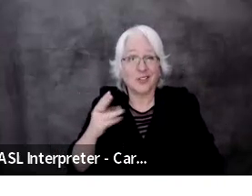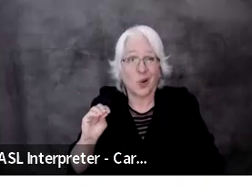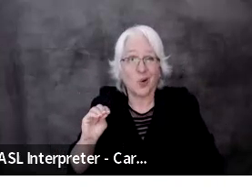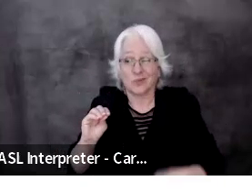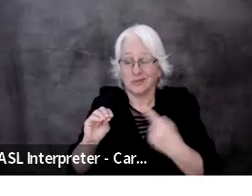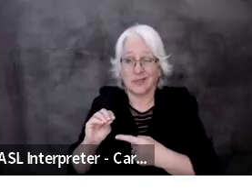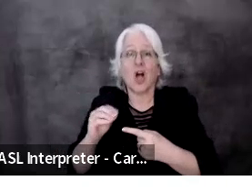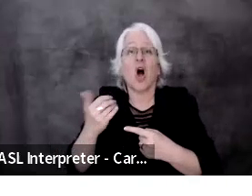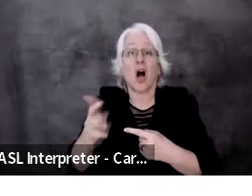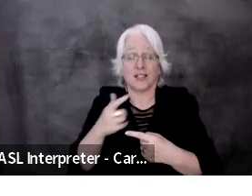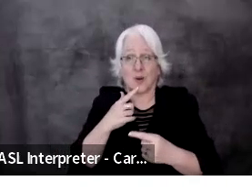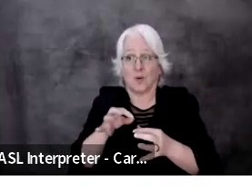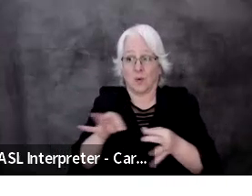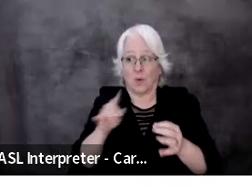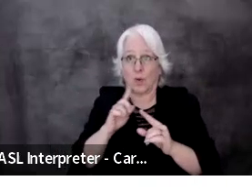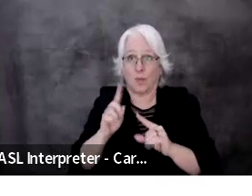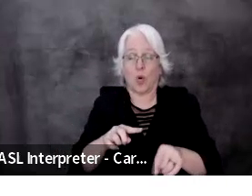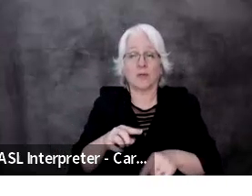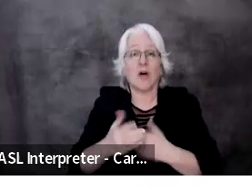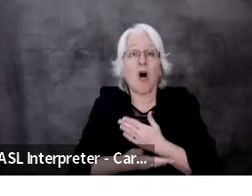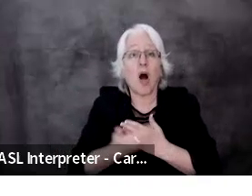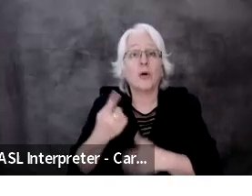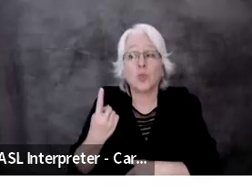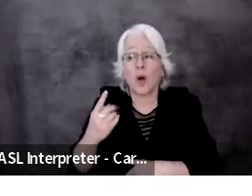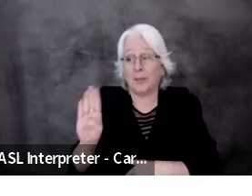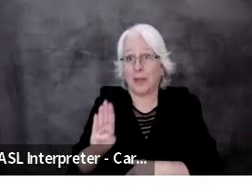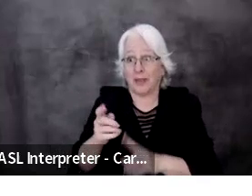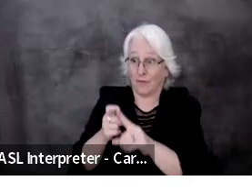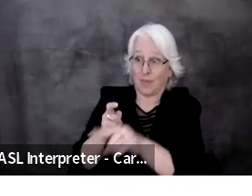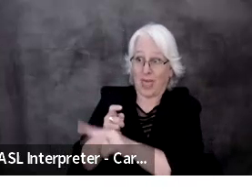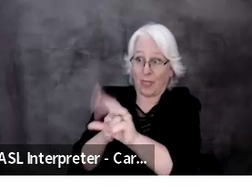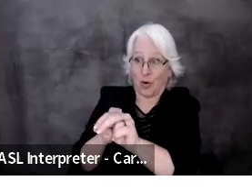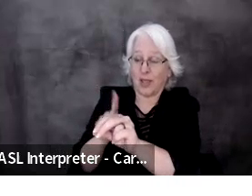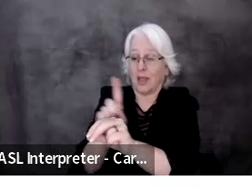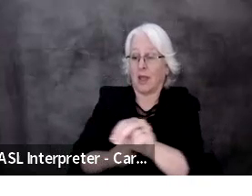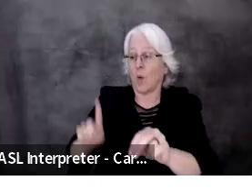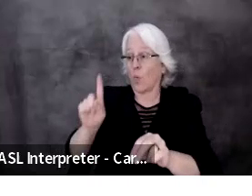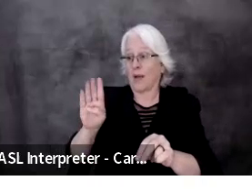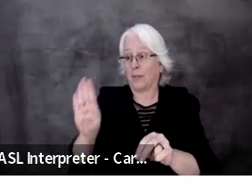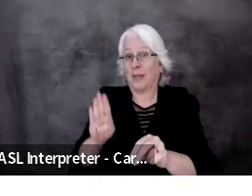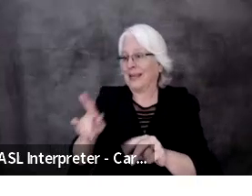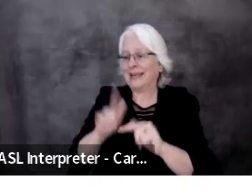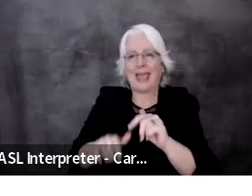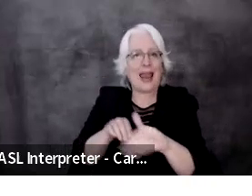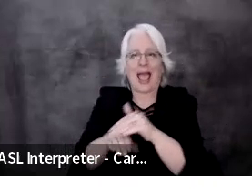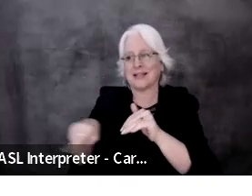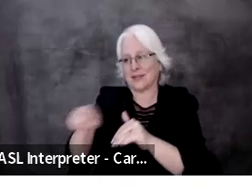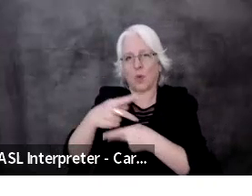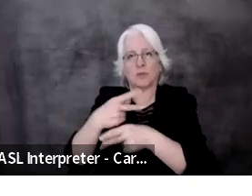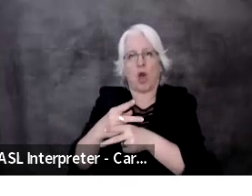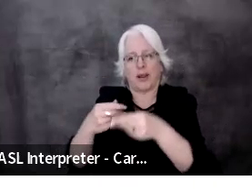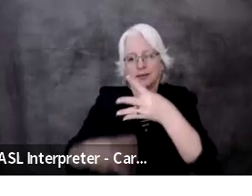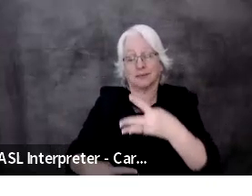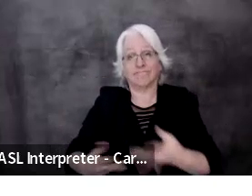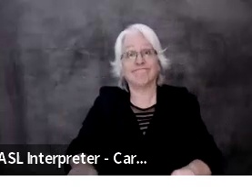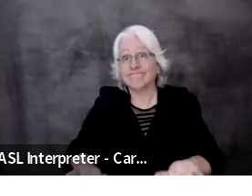Organization, also states that almost 1 billion of those people cannot access the products. So we have some work to